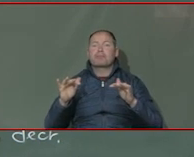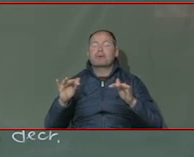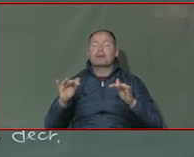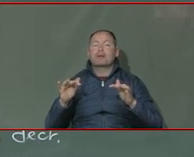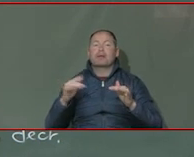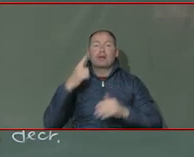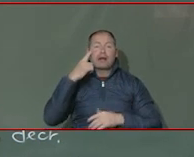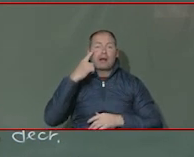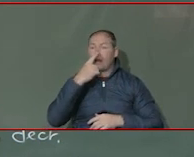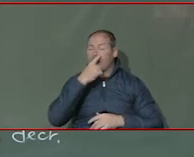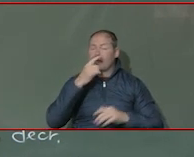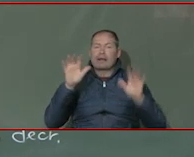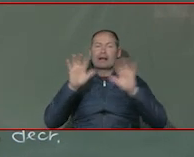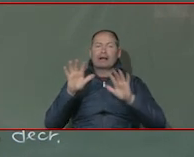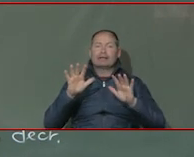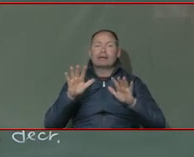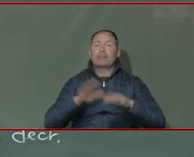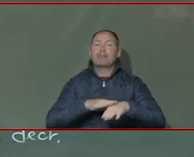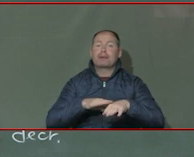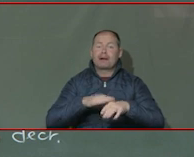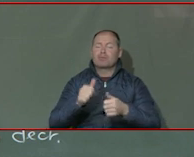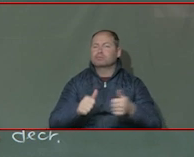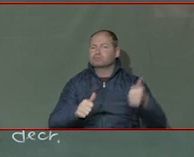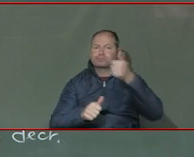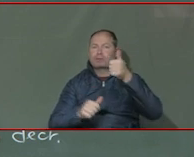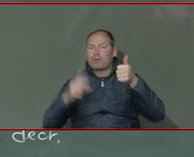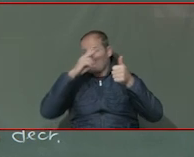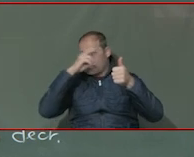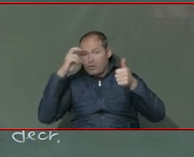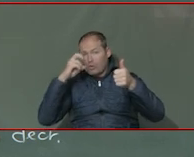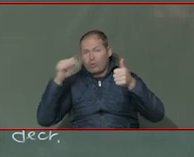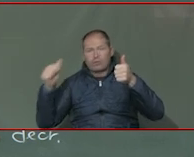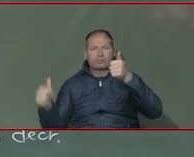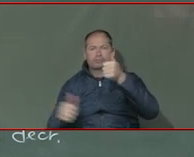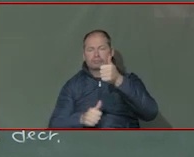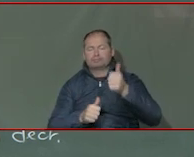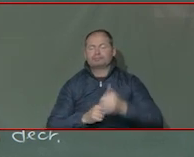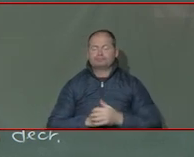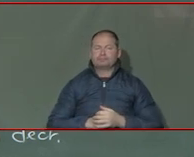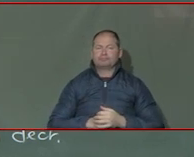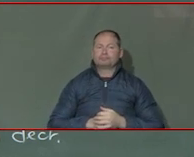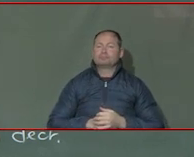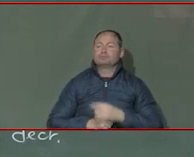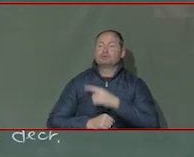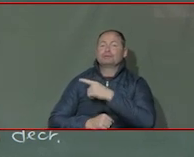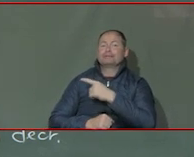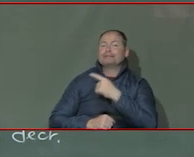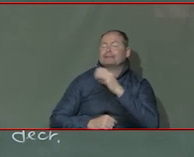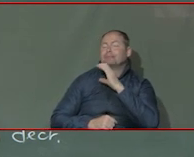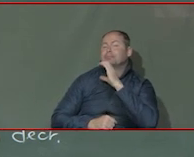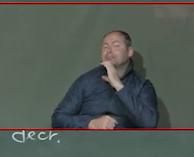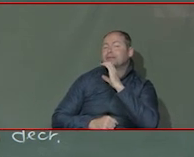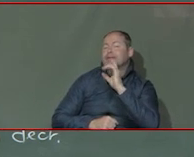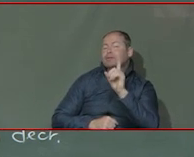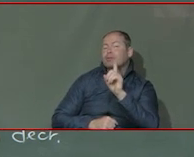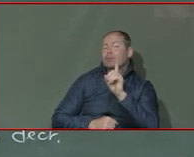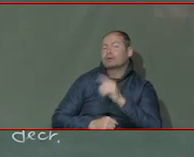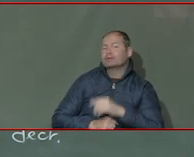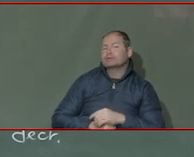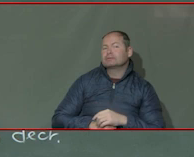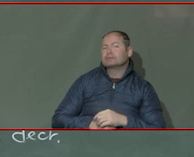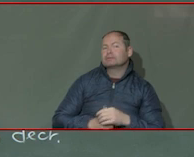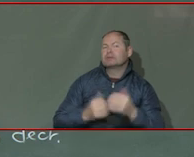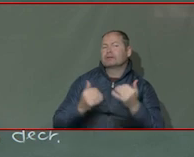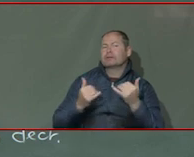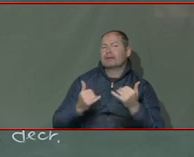There's dominance in nature. Now, what did Mendel mean? Because it's the truth about genetics. What did he mean by